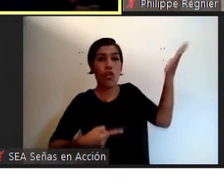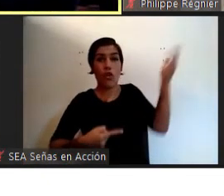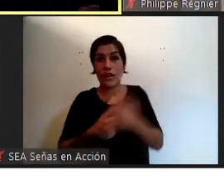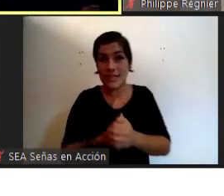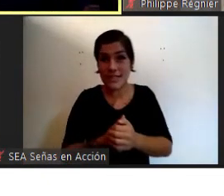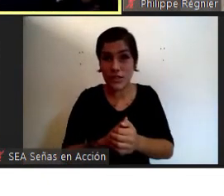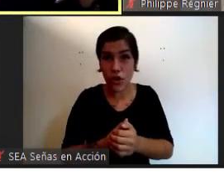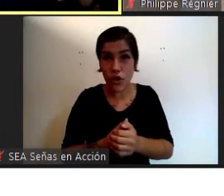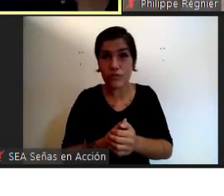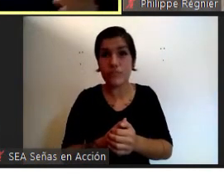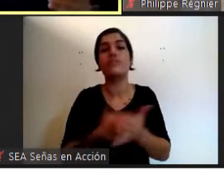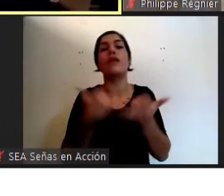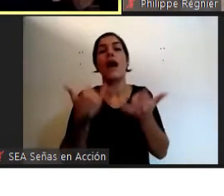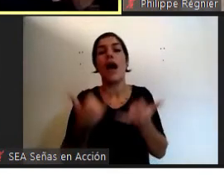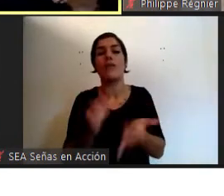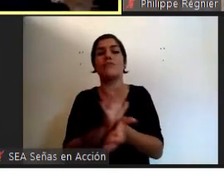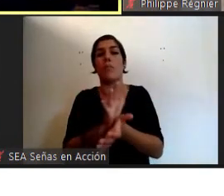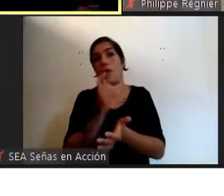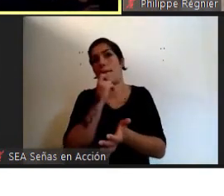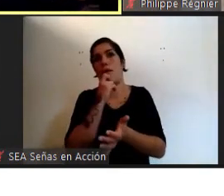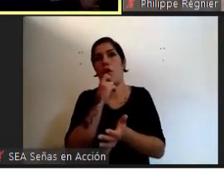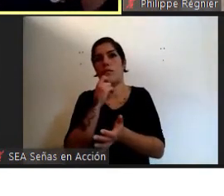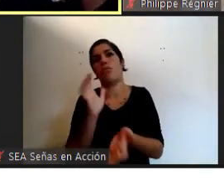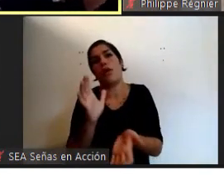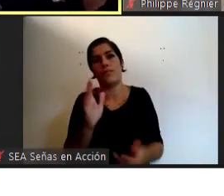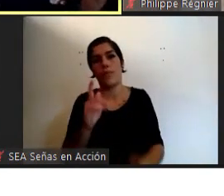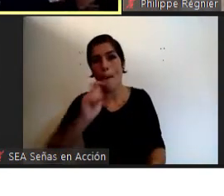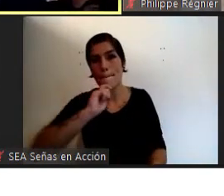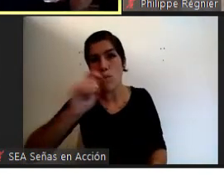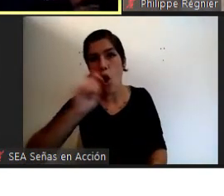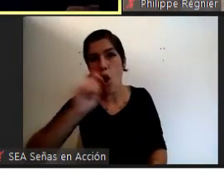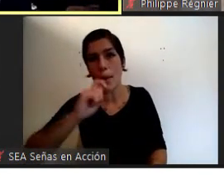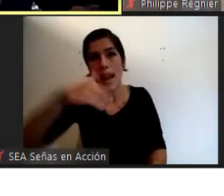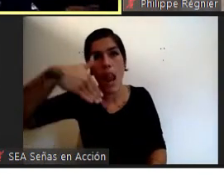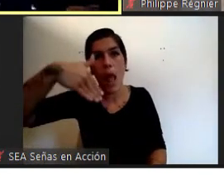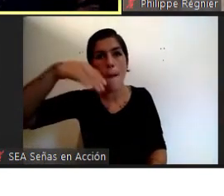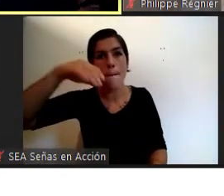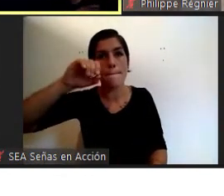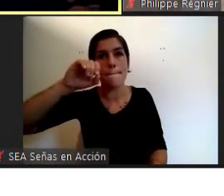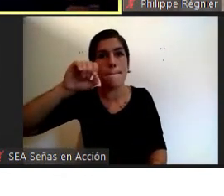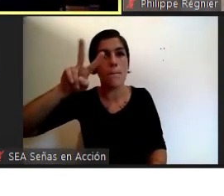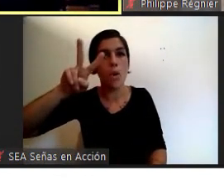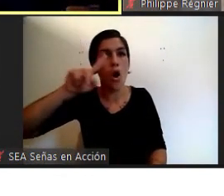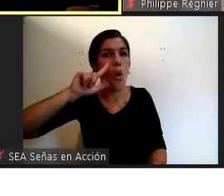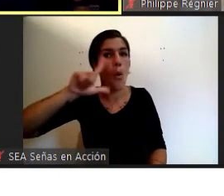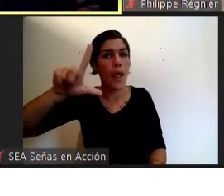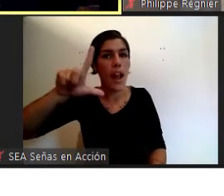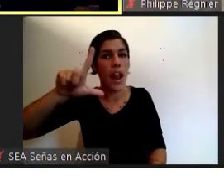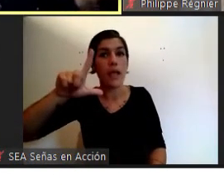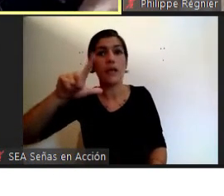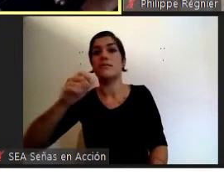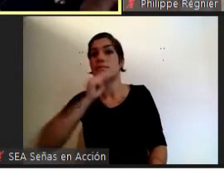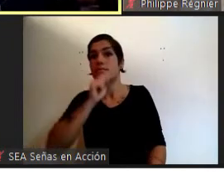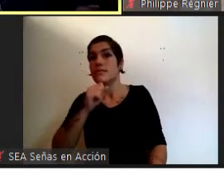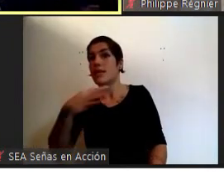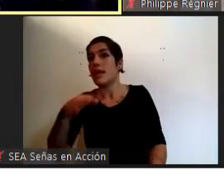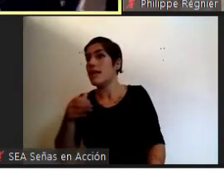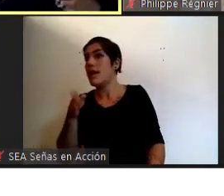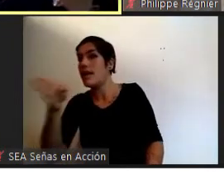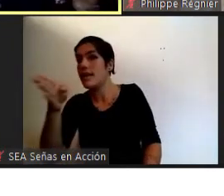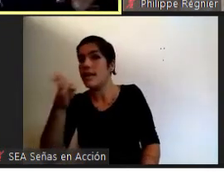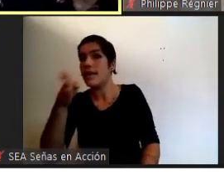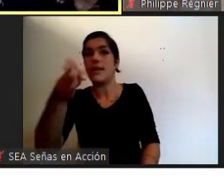lecture became those that are on the street reporters. They used to be on the streets, but